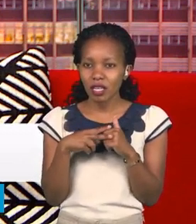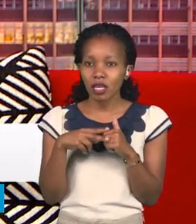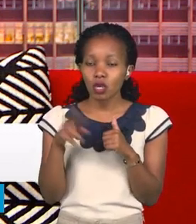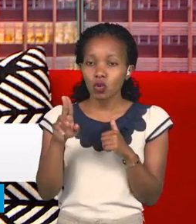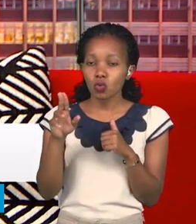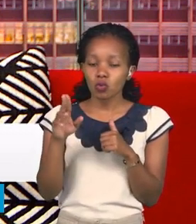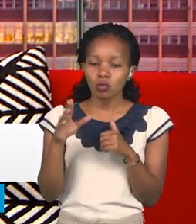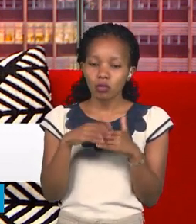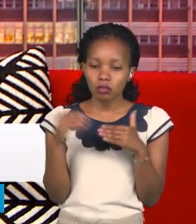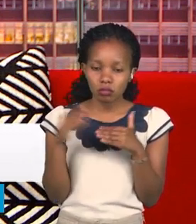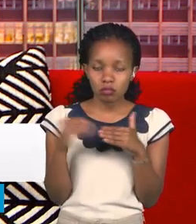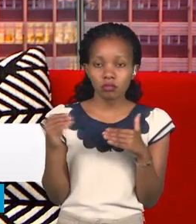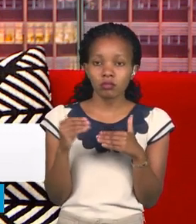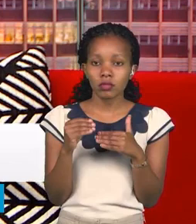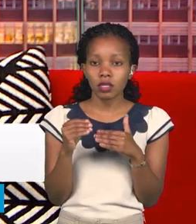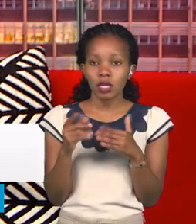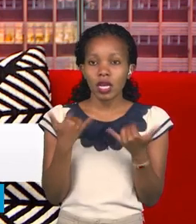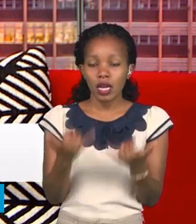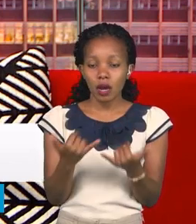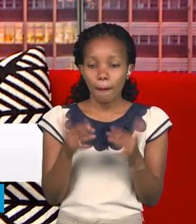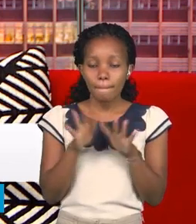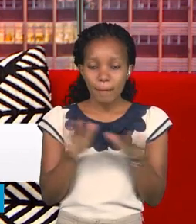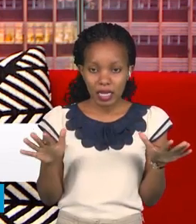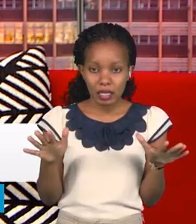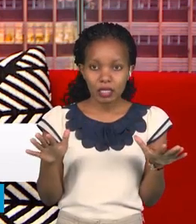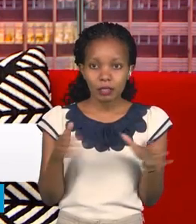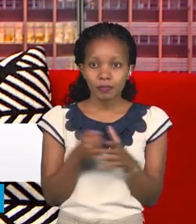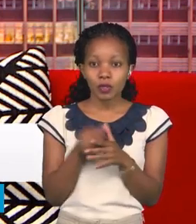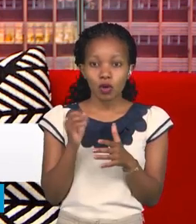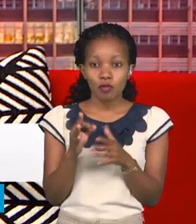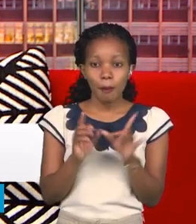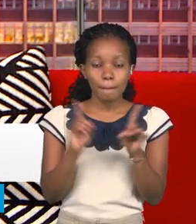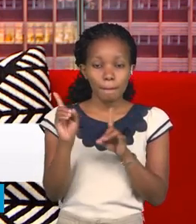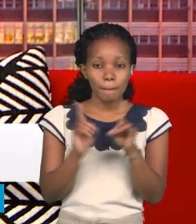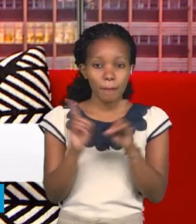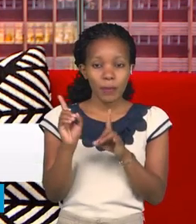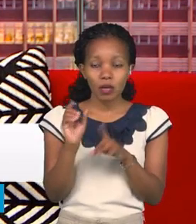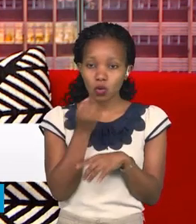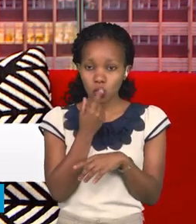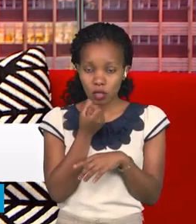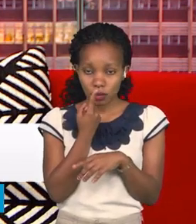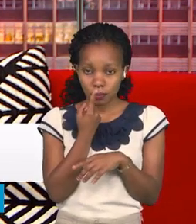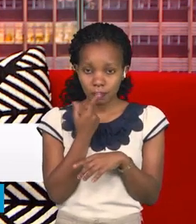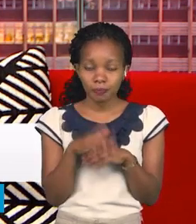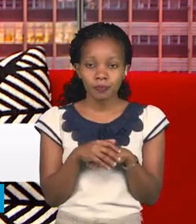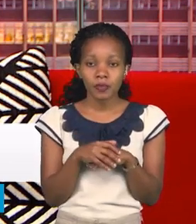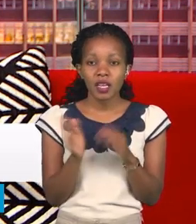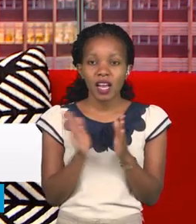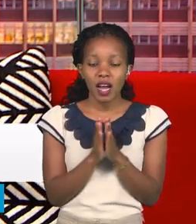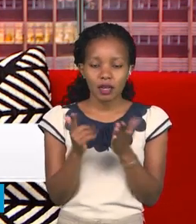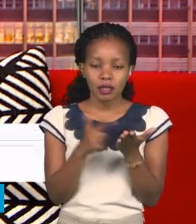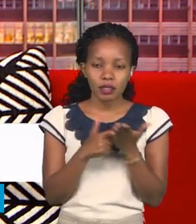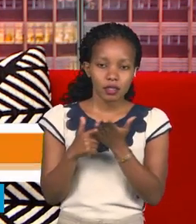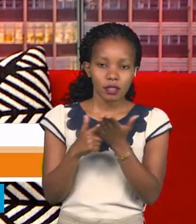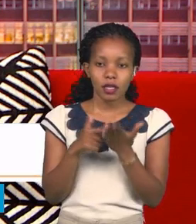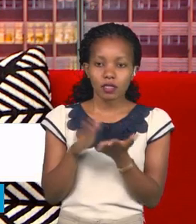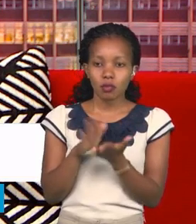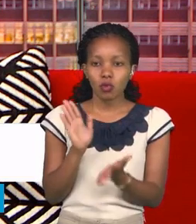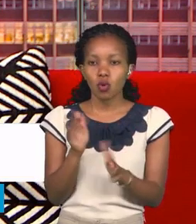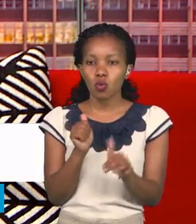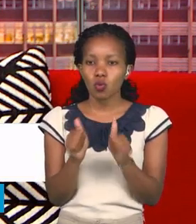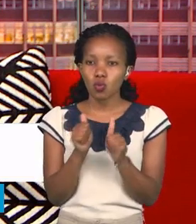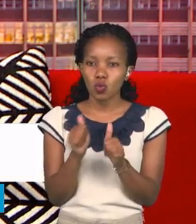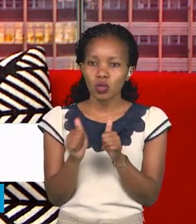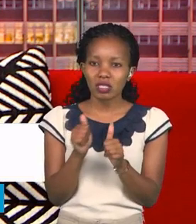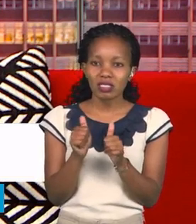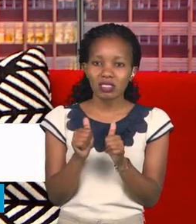$37 billion, the current market size of medical tourism. Wow. We will discuss on further, which are the